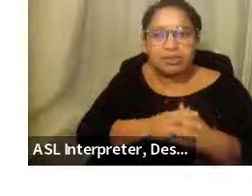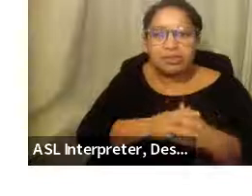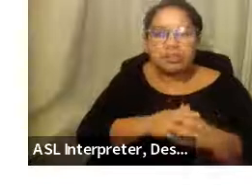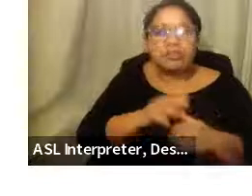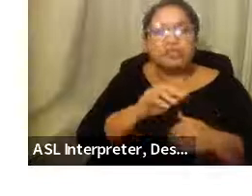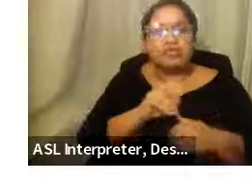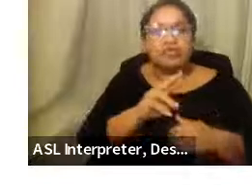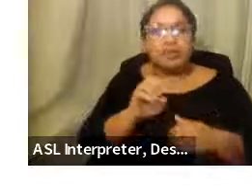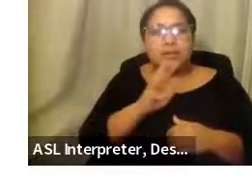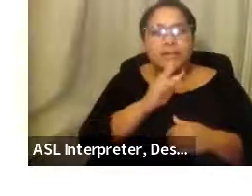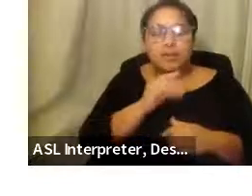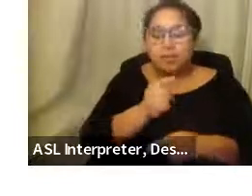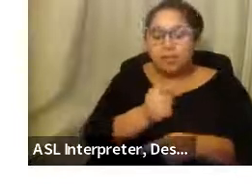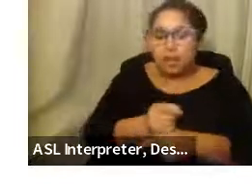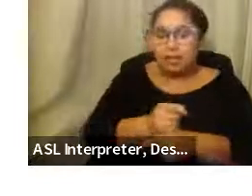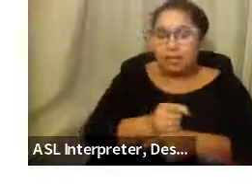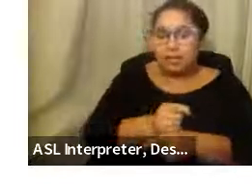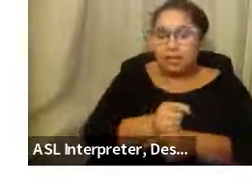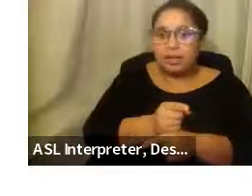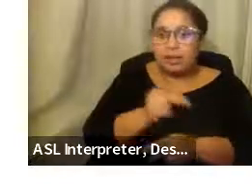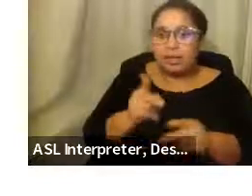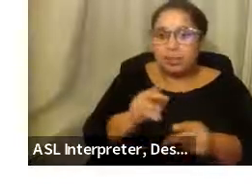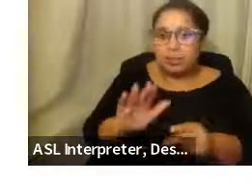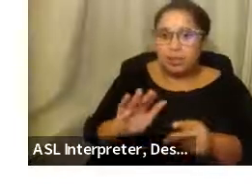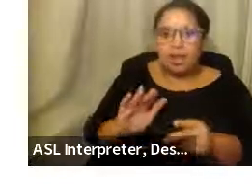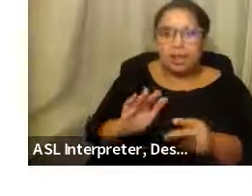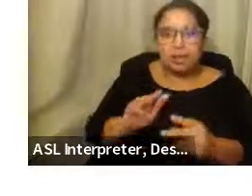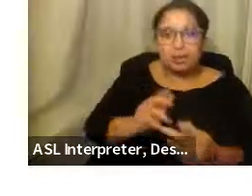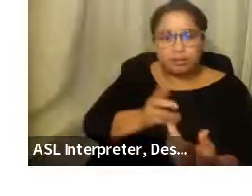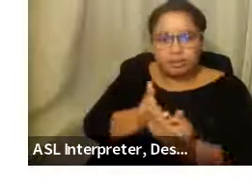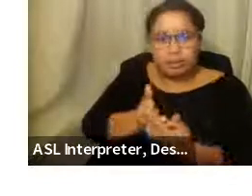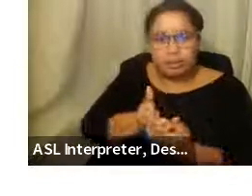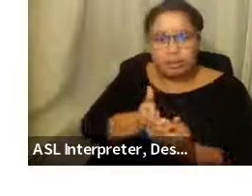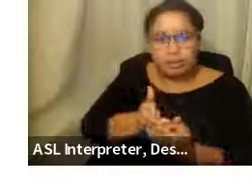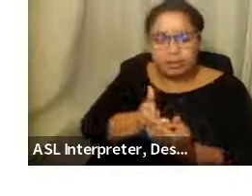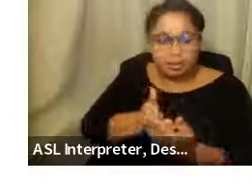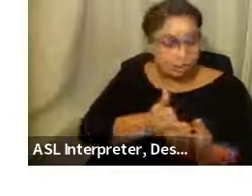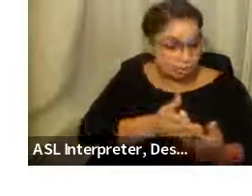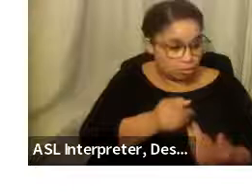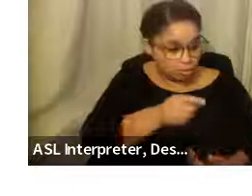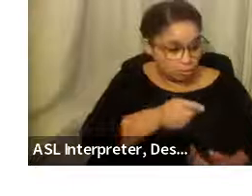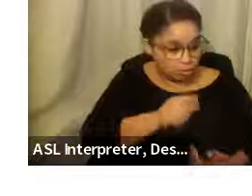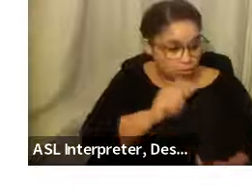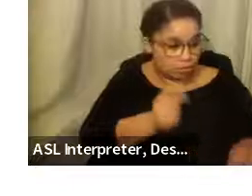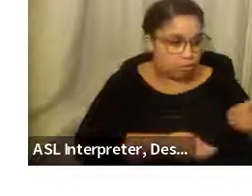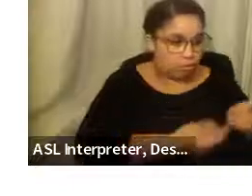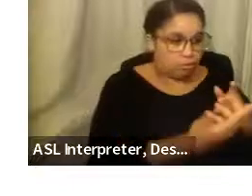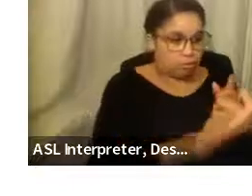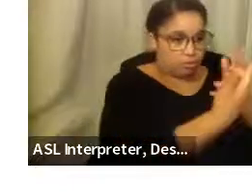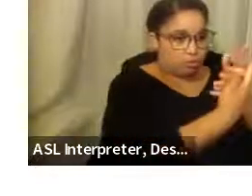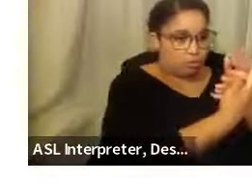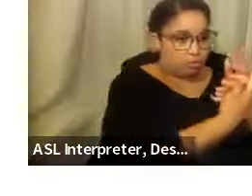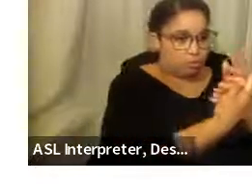that the meeting folks where they are really holds the diversity of our residents and folks here in this